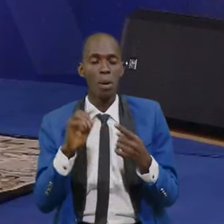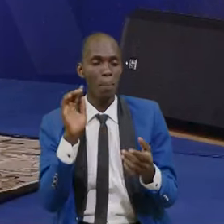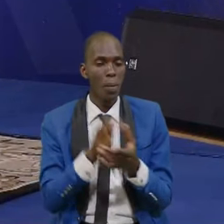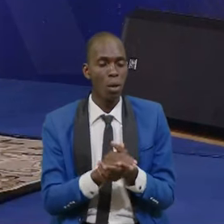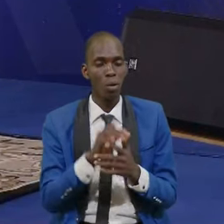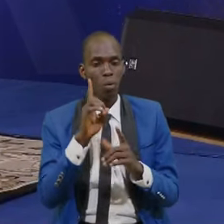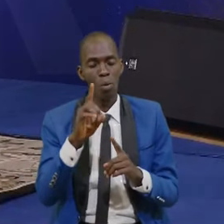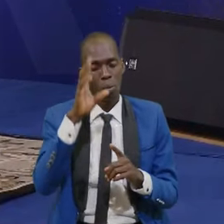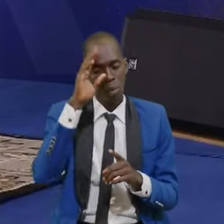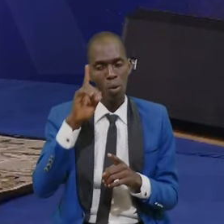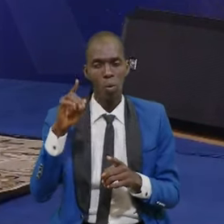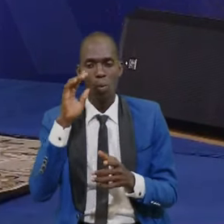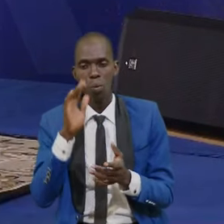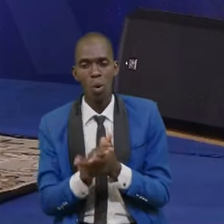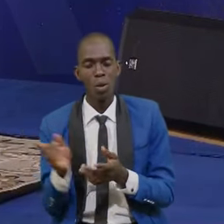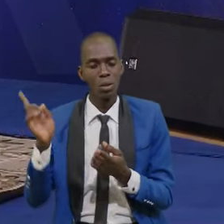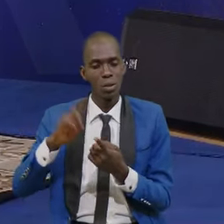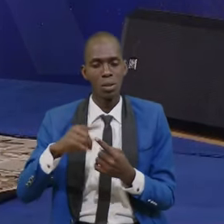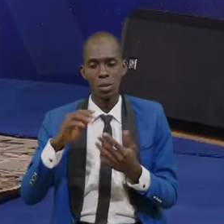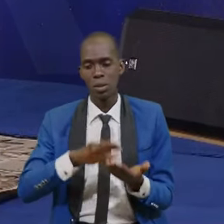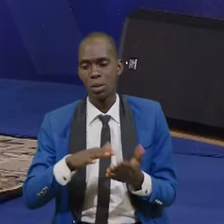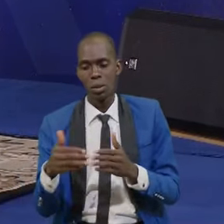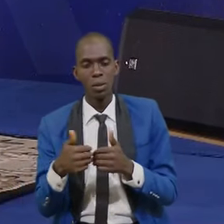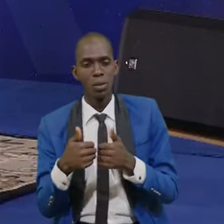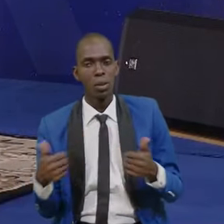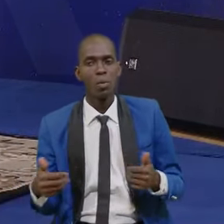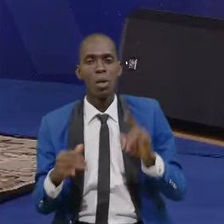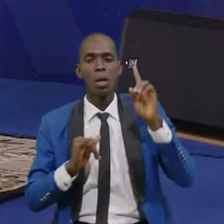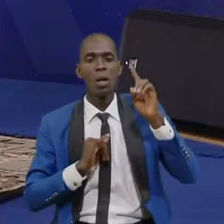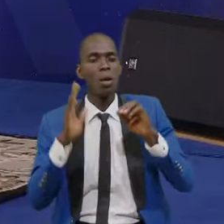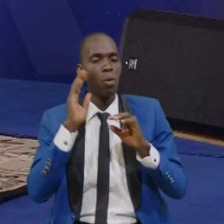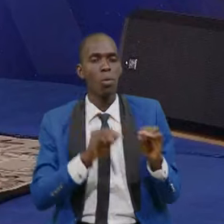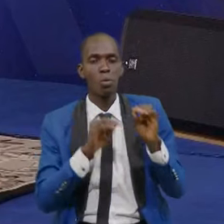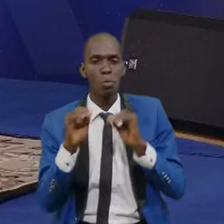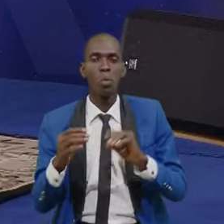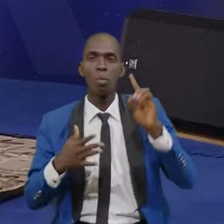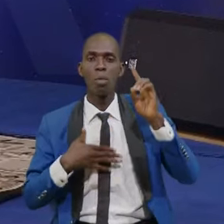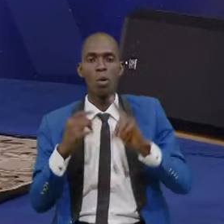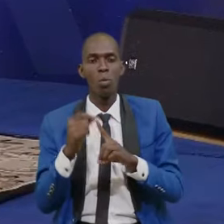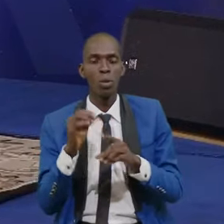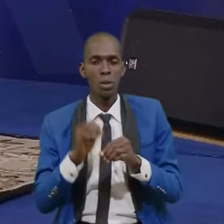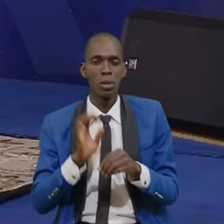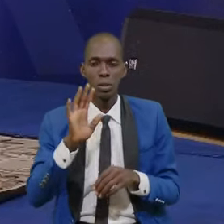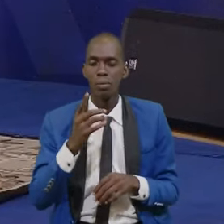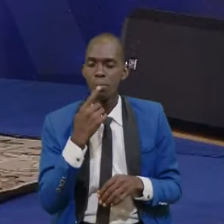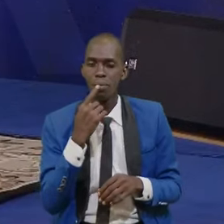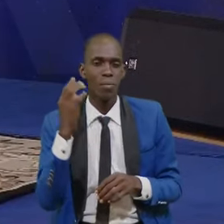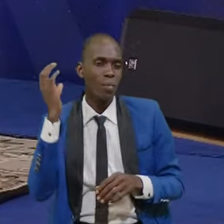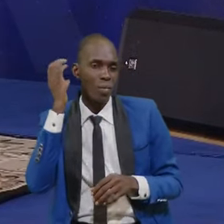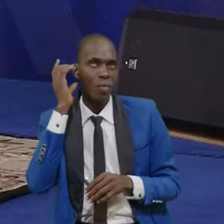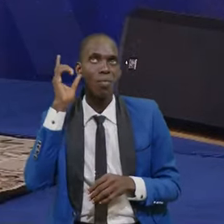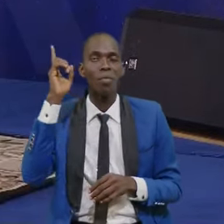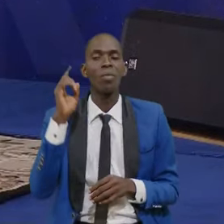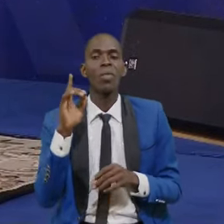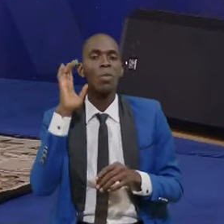wife, "until death do us part." I'll put my word in his mouth. Hear him. He'll talk of the harvest. He'll talk